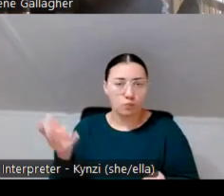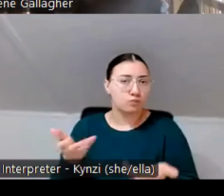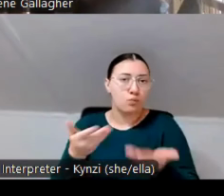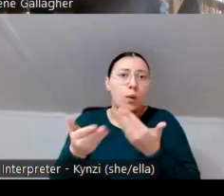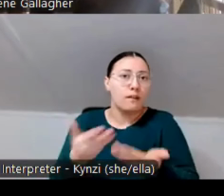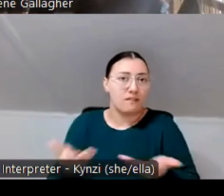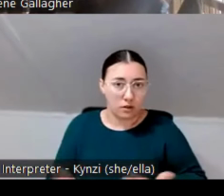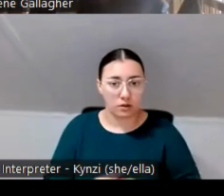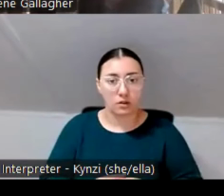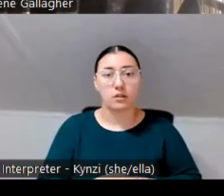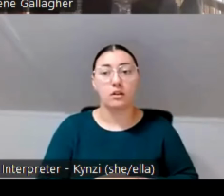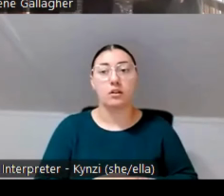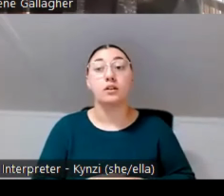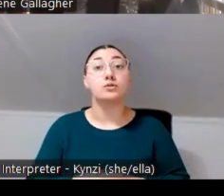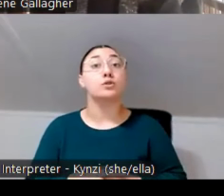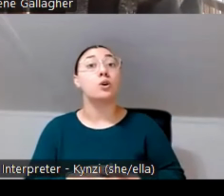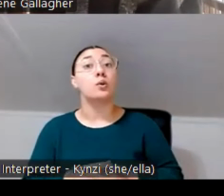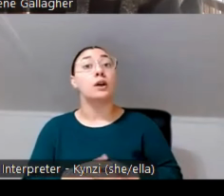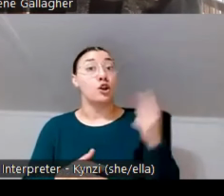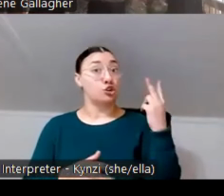Along with the 2 crafts,